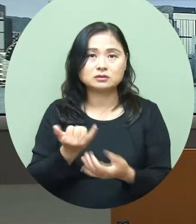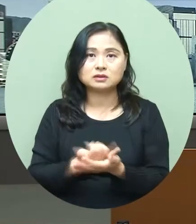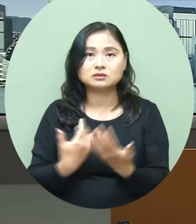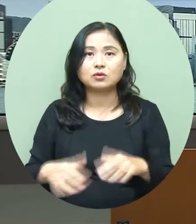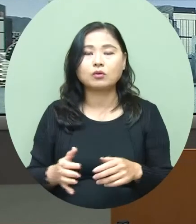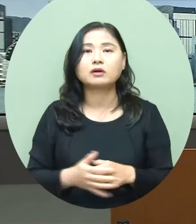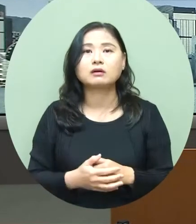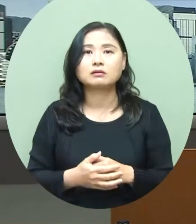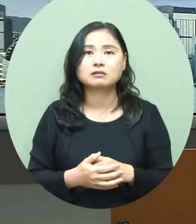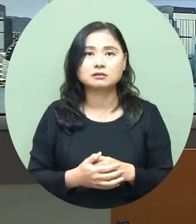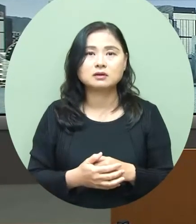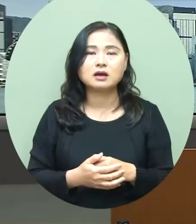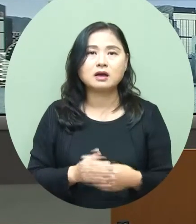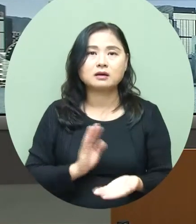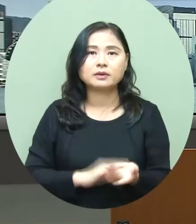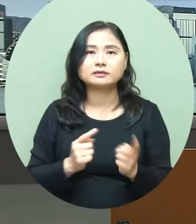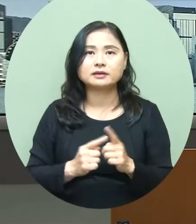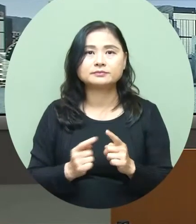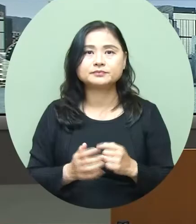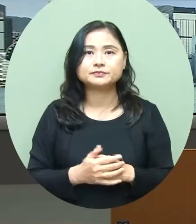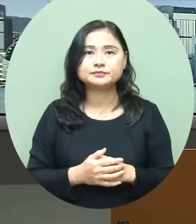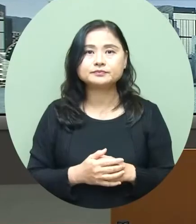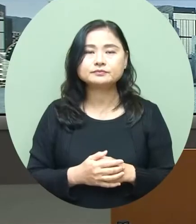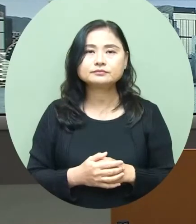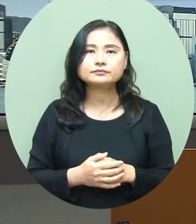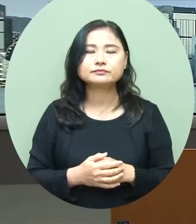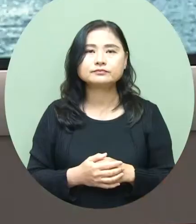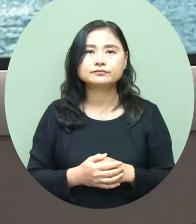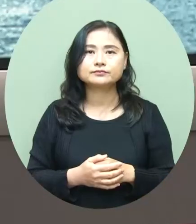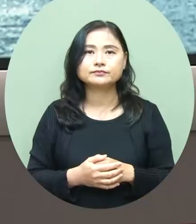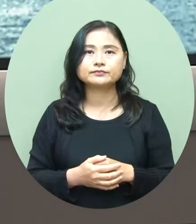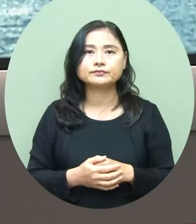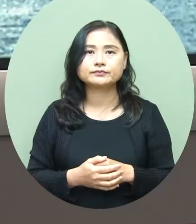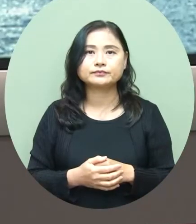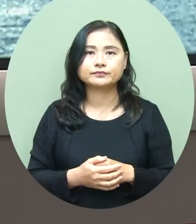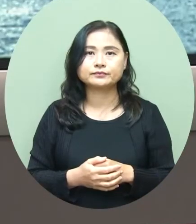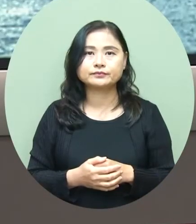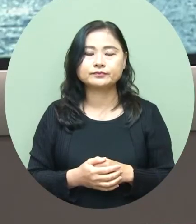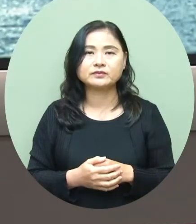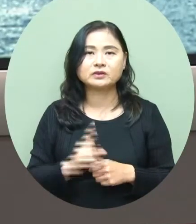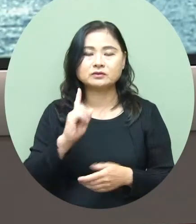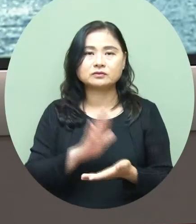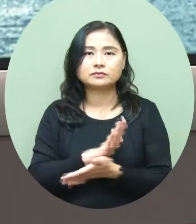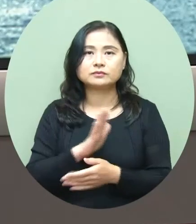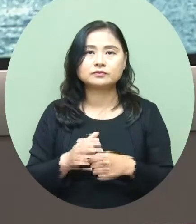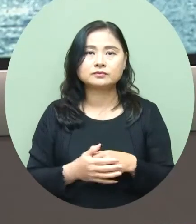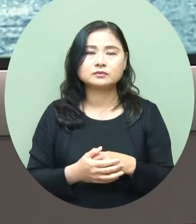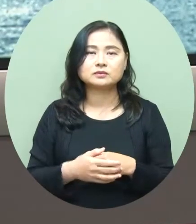cases. For the 31-year-old deceased patient,